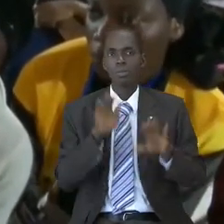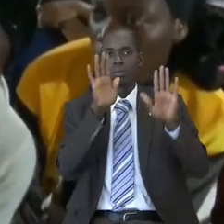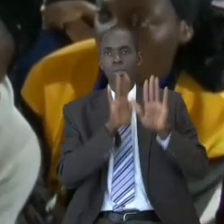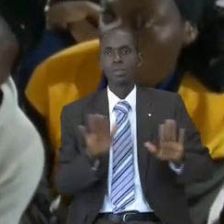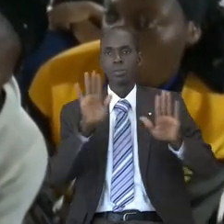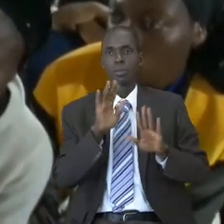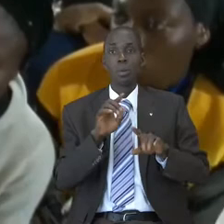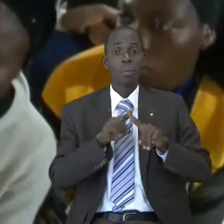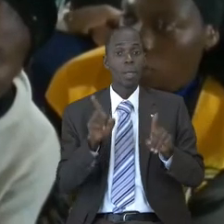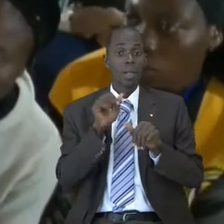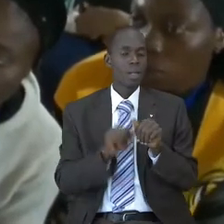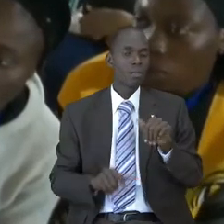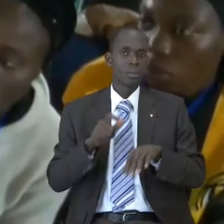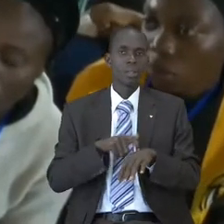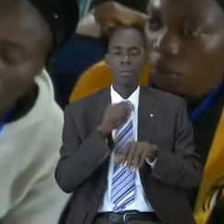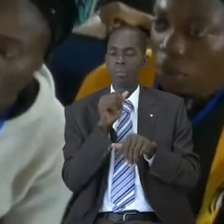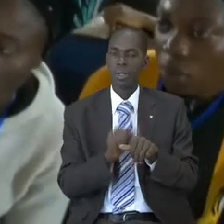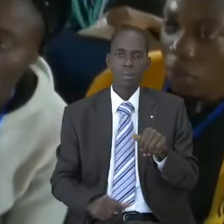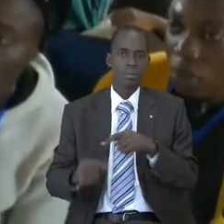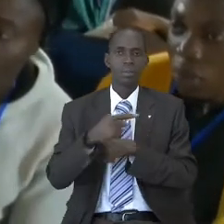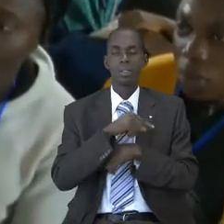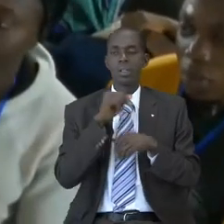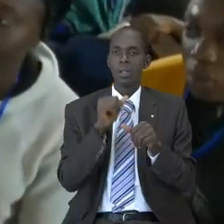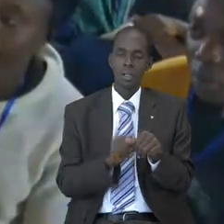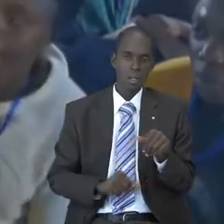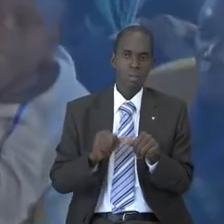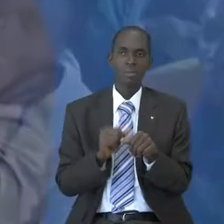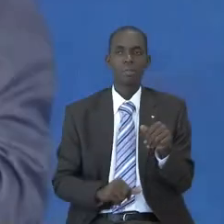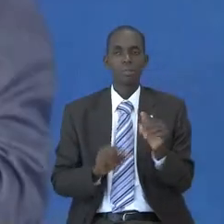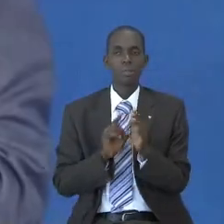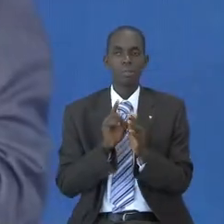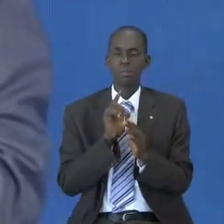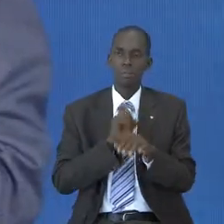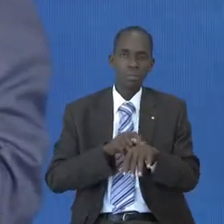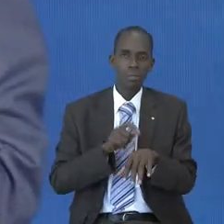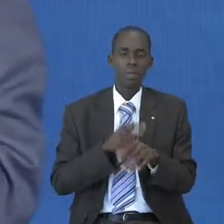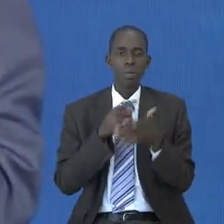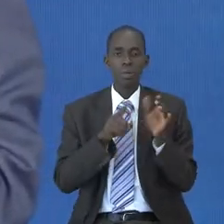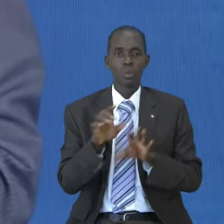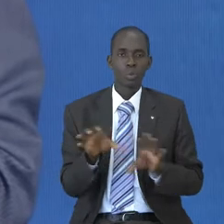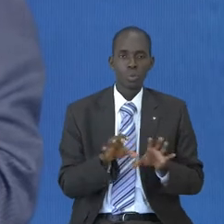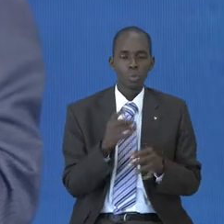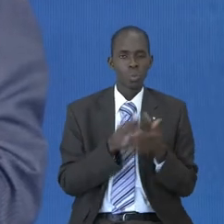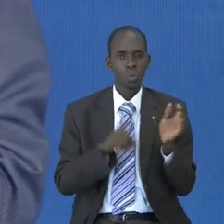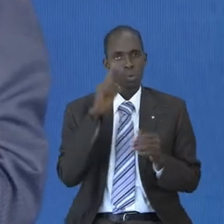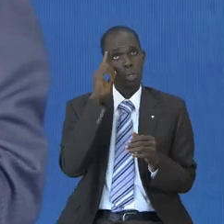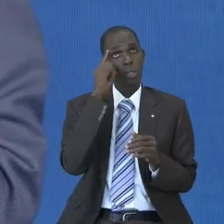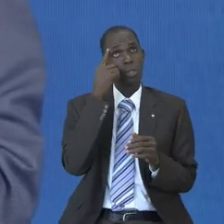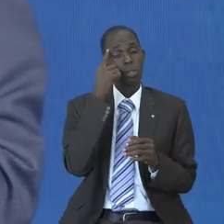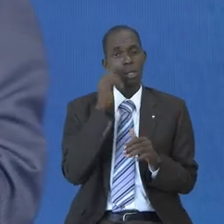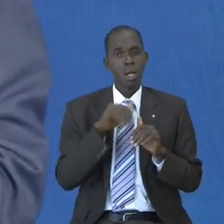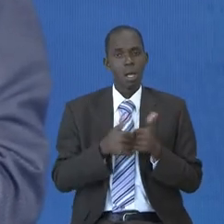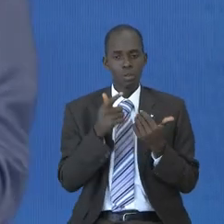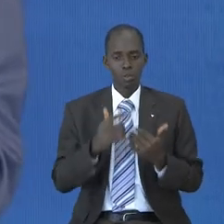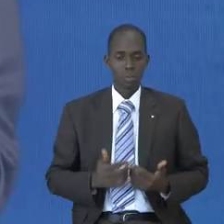every time, every day, every moment, what you do, what you think, how you